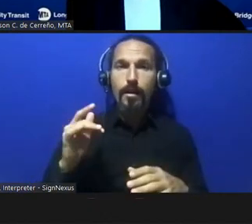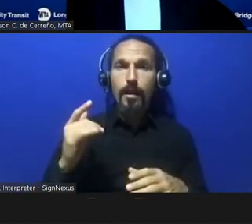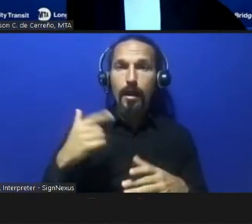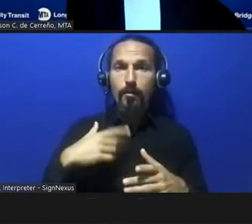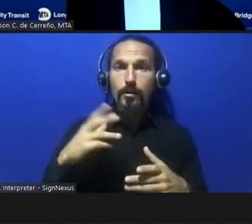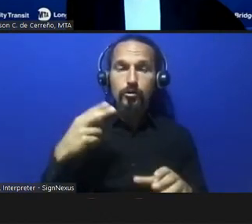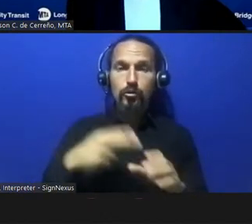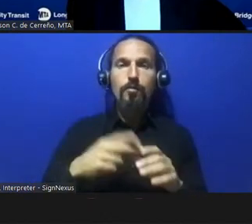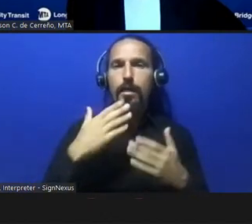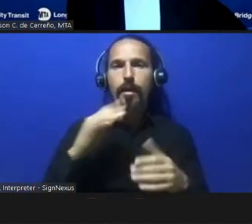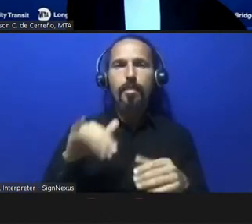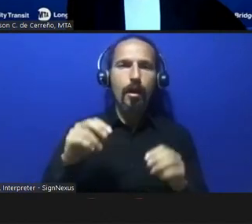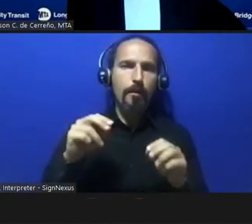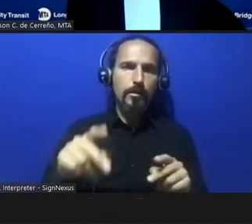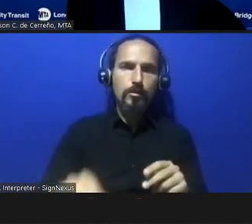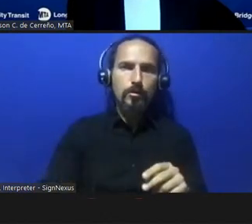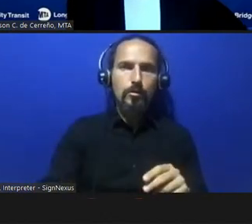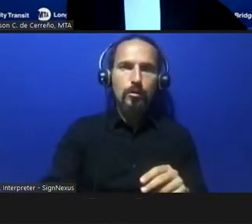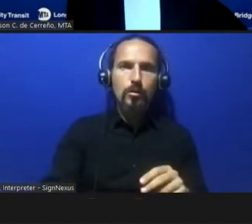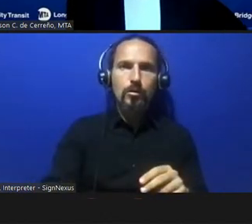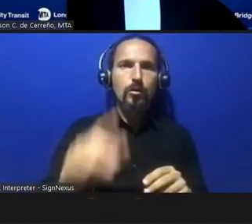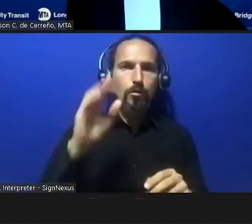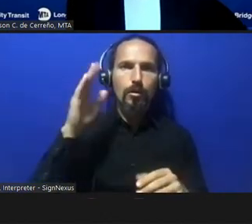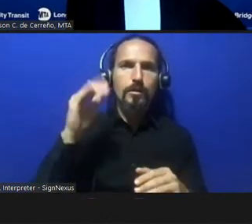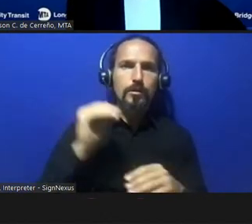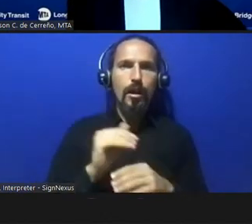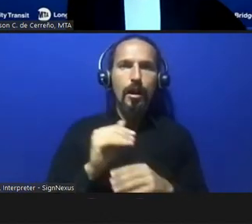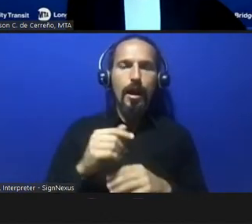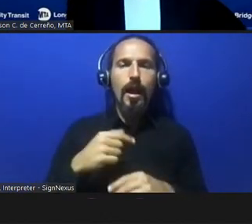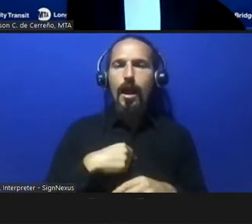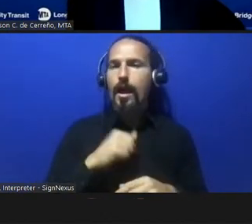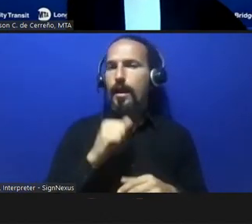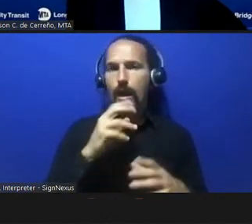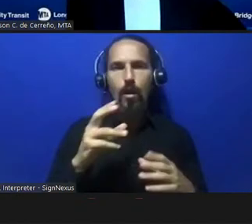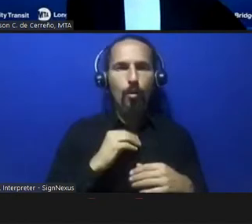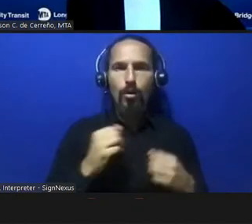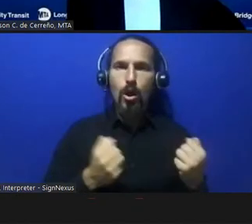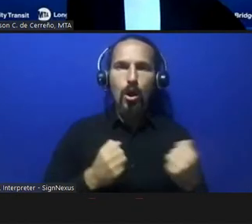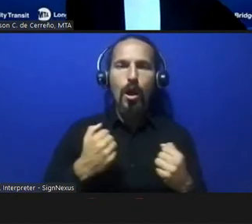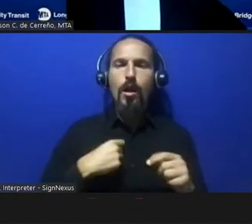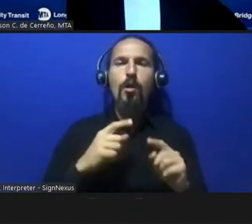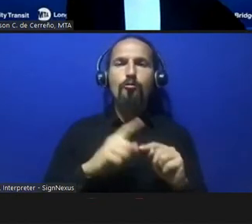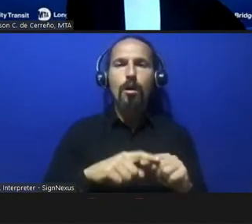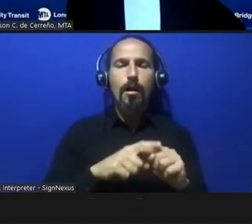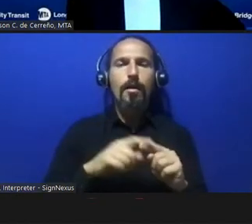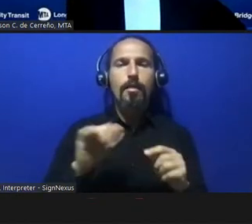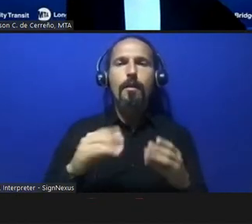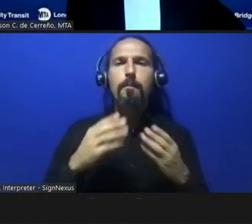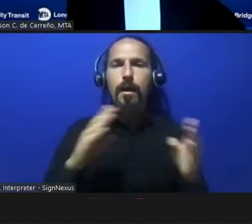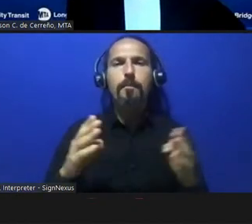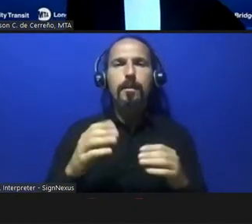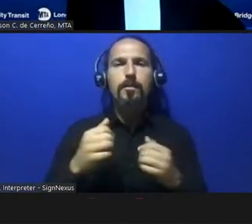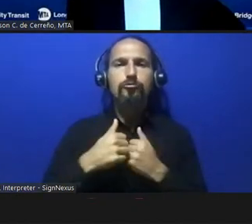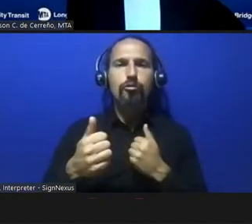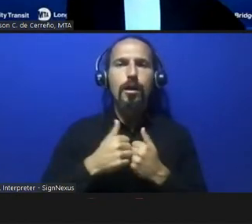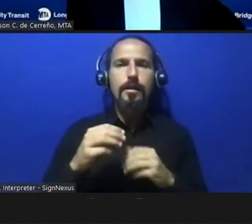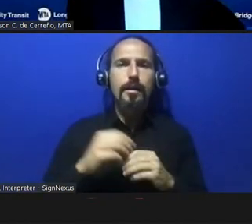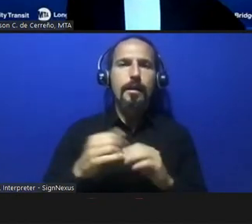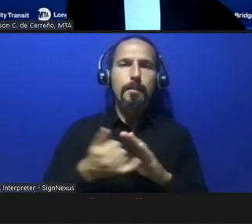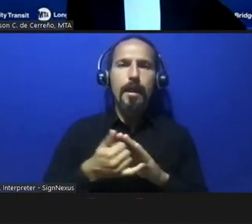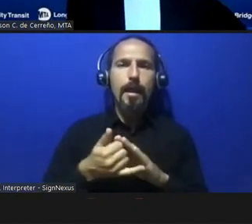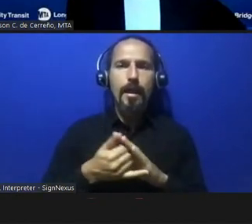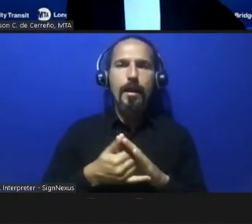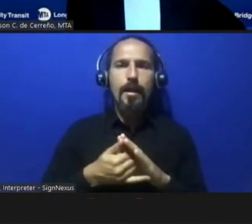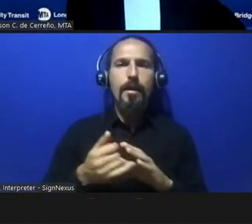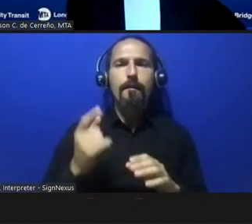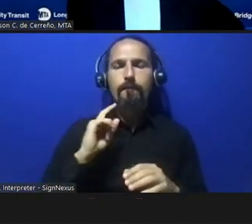thank you for the opportunity to present tonight i don't own a car and i rely on public transit to get to work in manhattan to take weekend